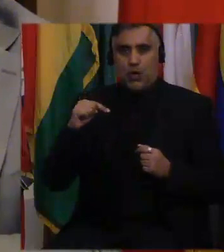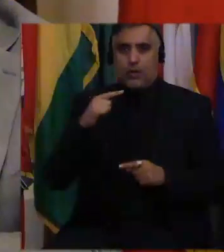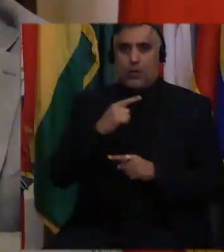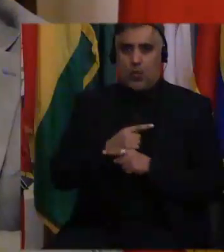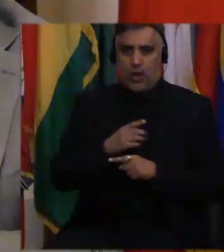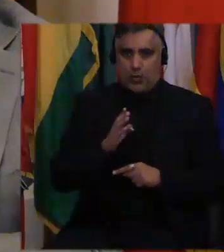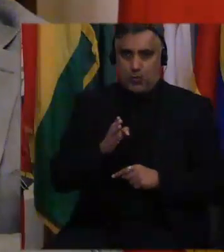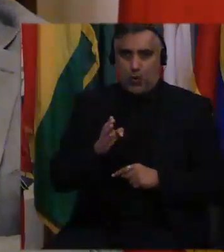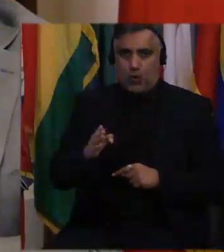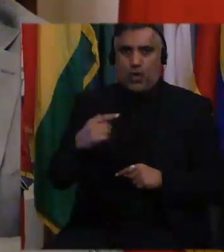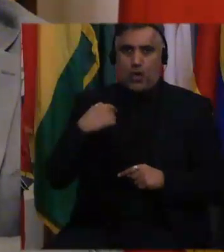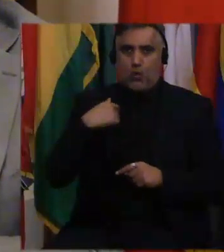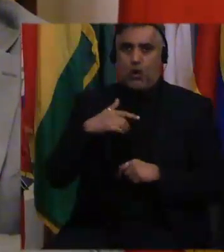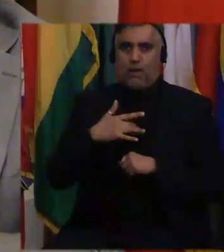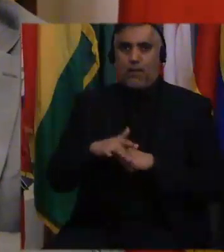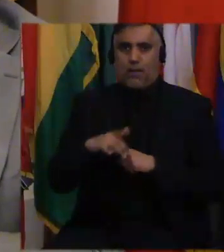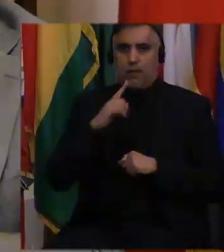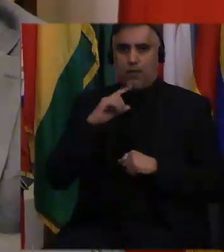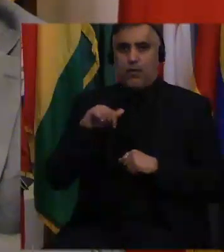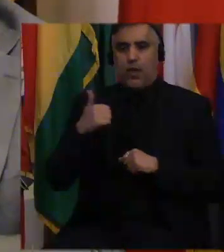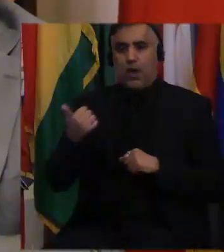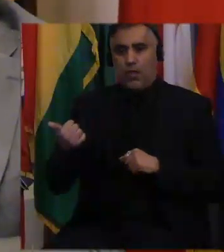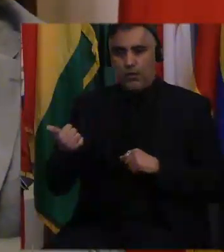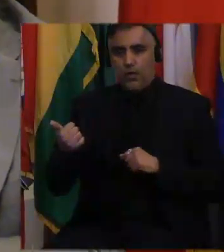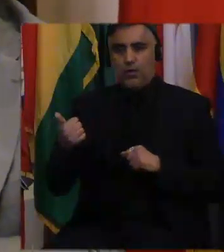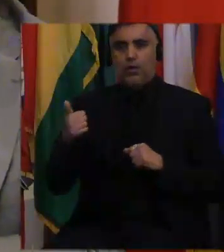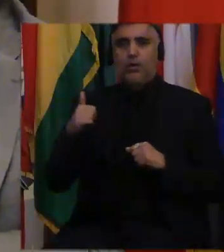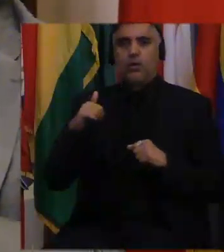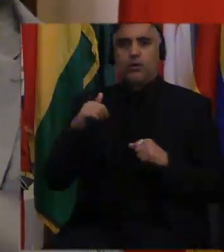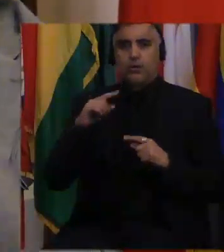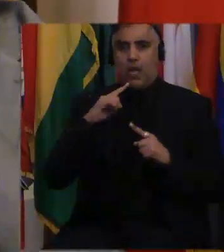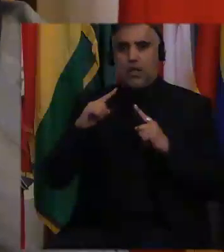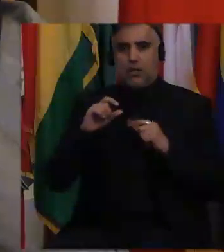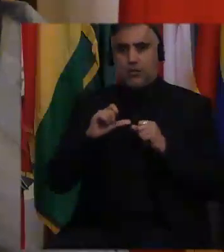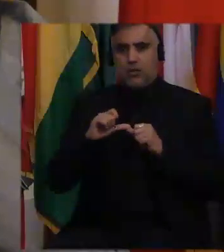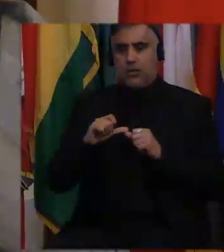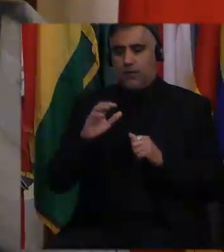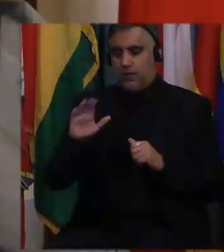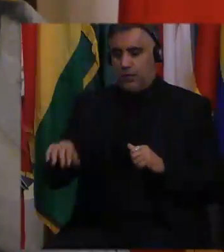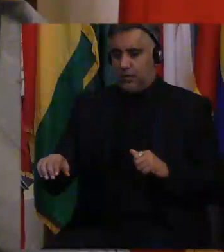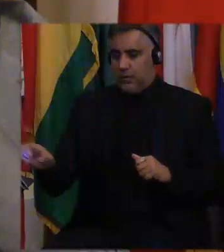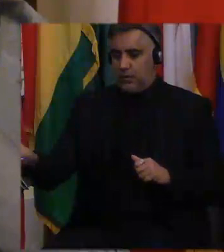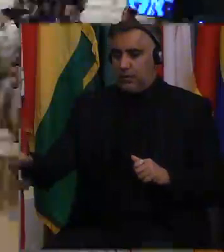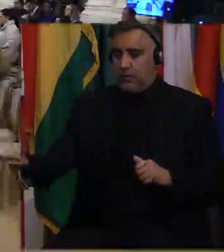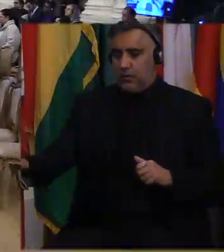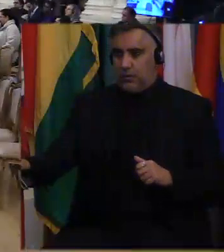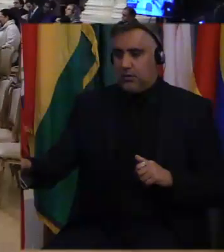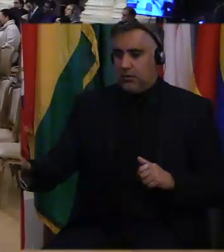los demás colegas para seguir adelante conjuntamente. Muchas gracias. Thank you, Paolo. Fidide, please.